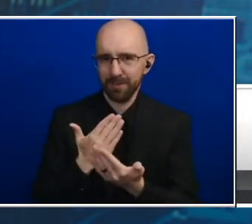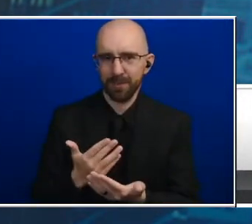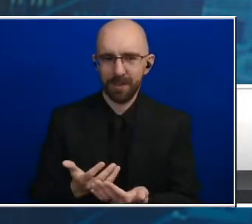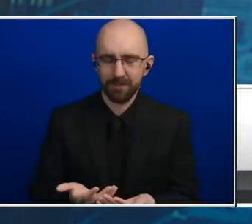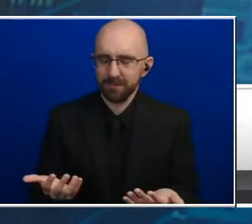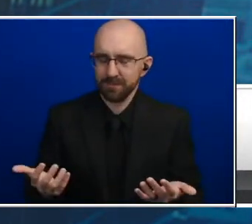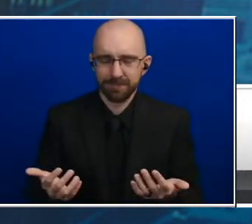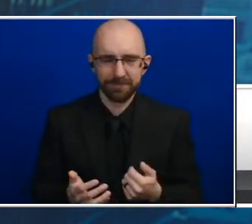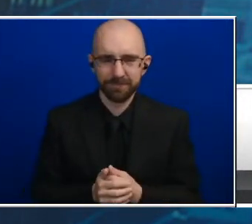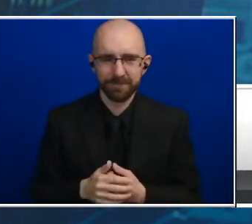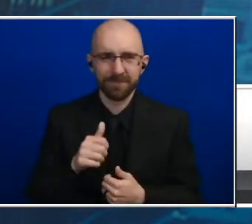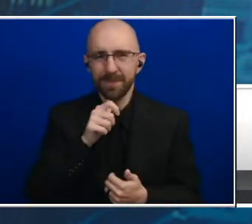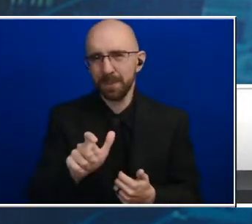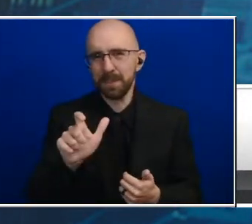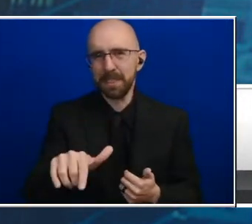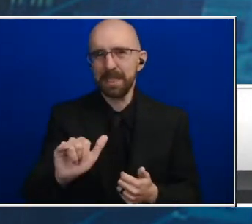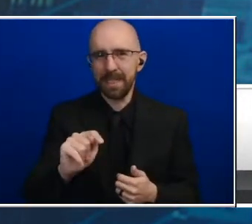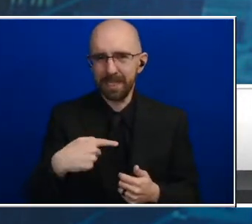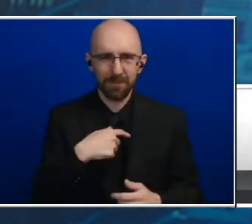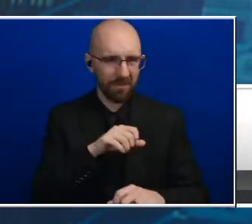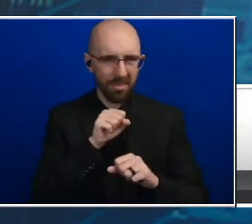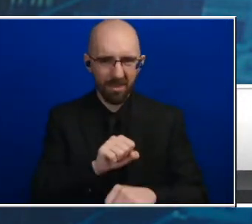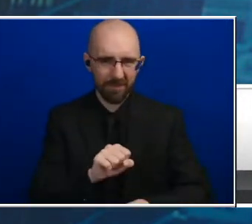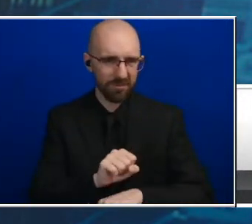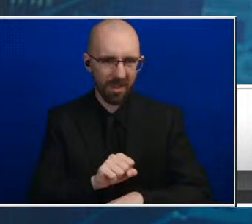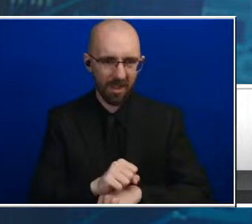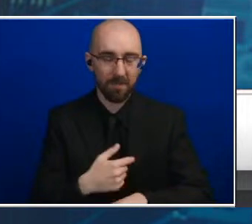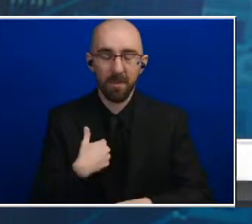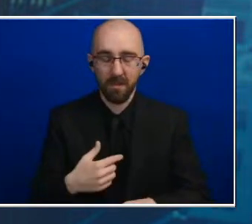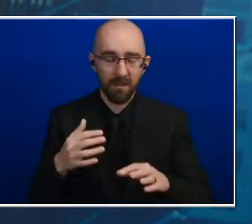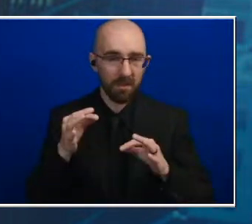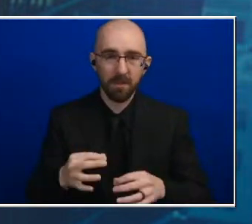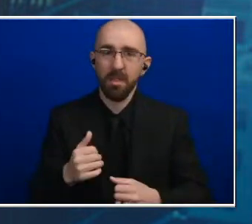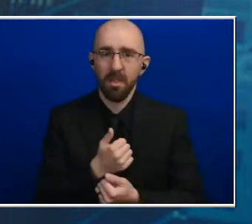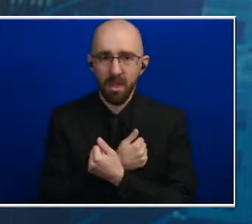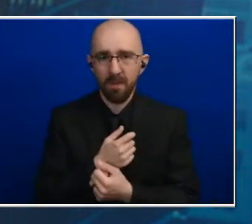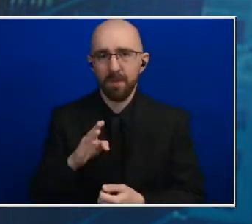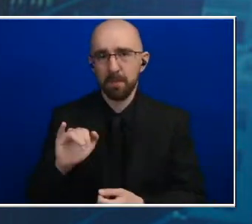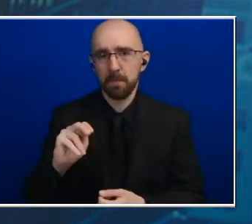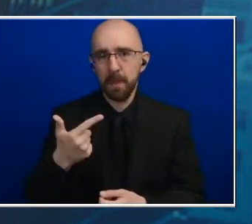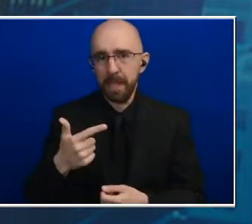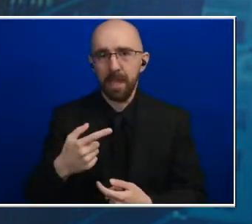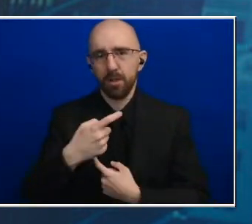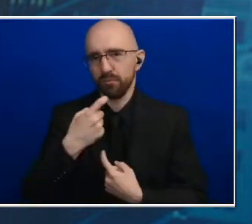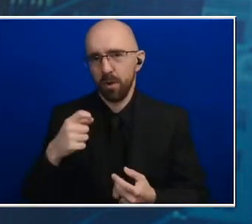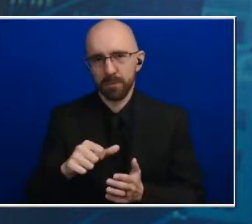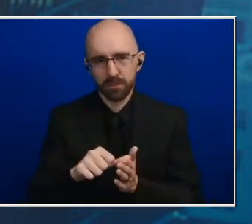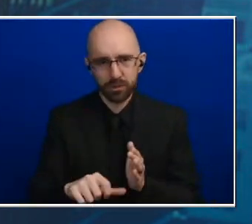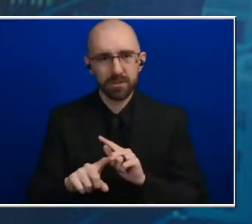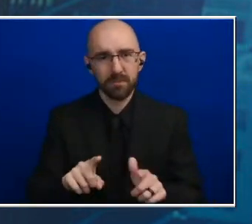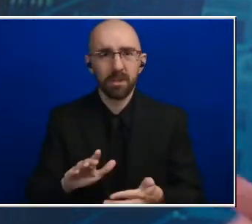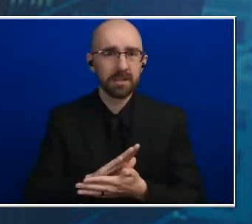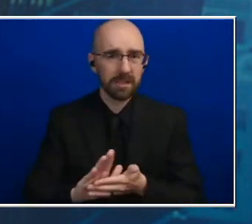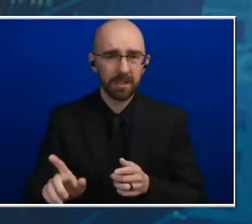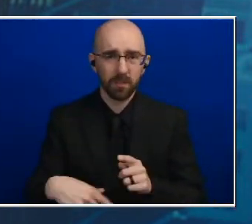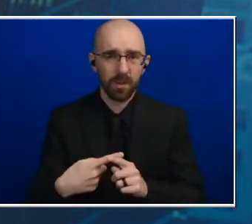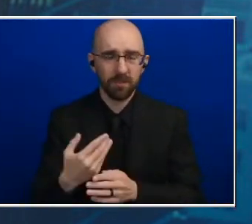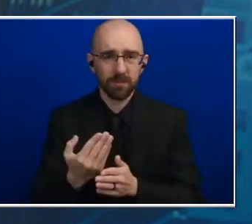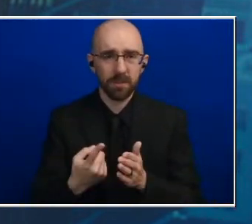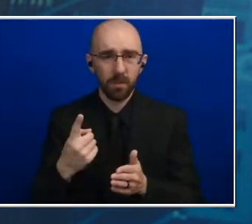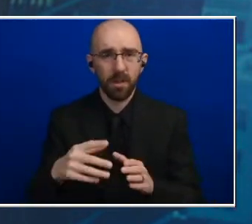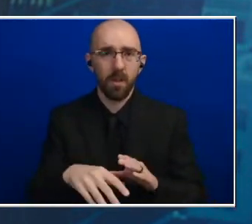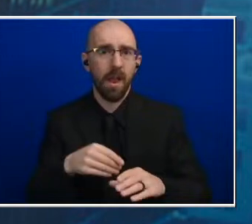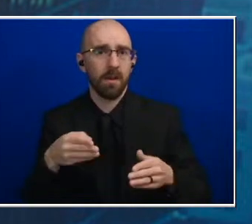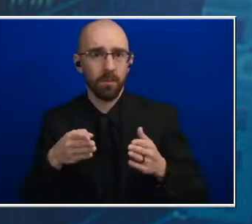it. We love what we do. I absolutely love being a trauma surgeon, but it is very nice when someone goes out of their way, like Mayor Skoo did,